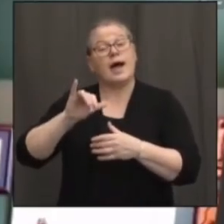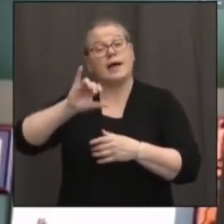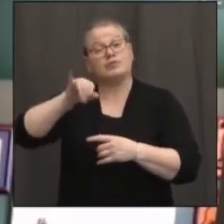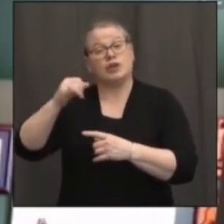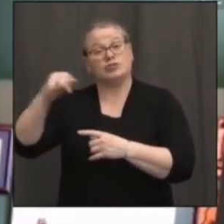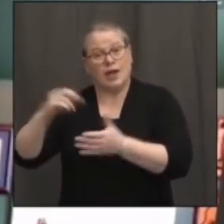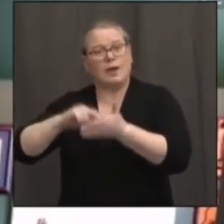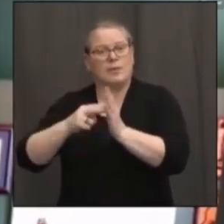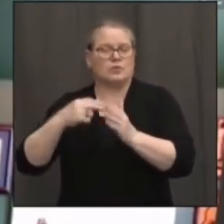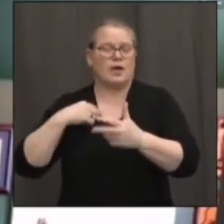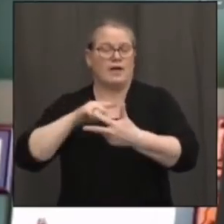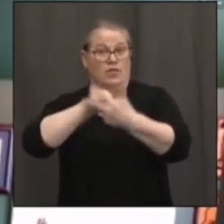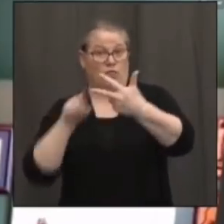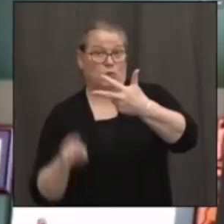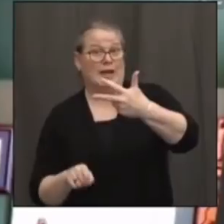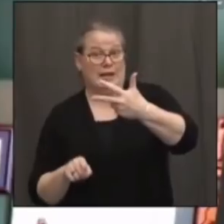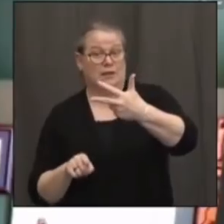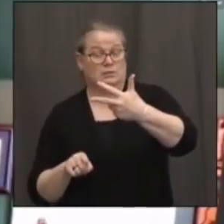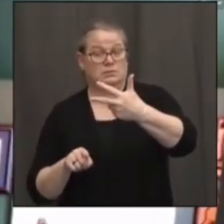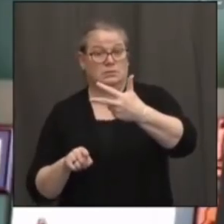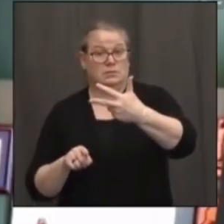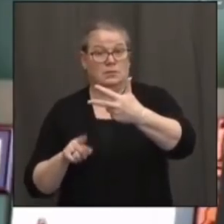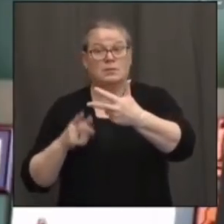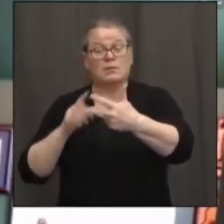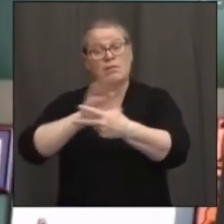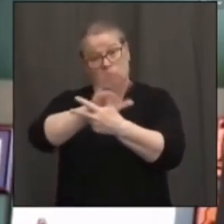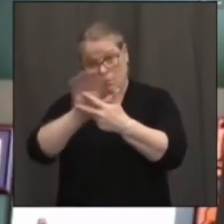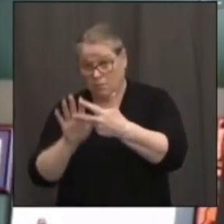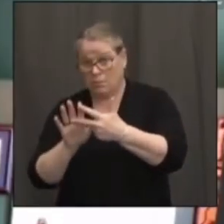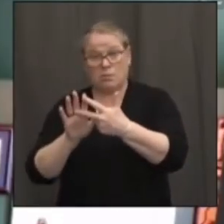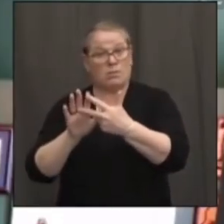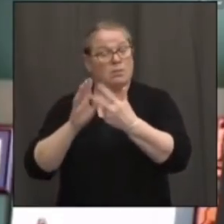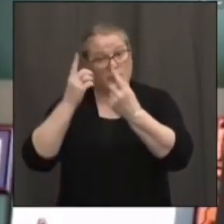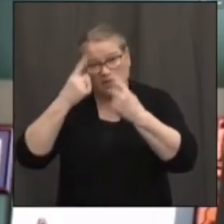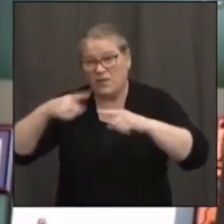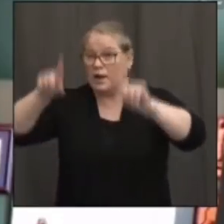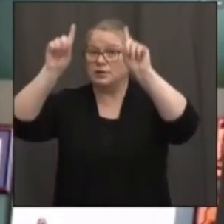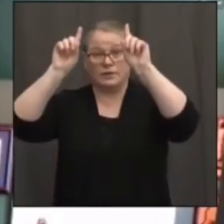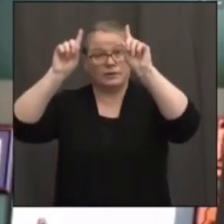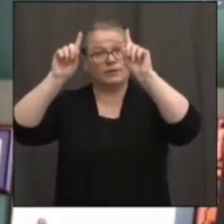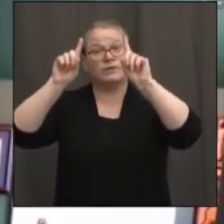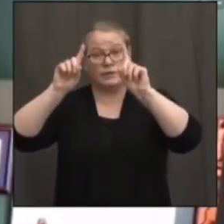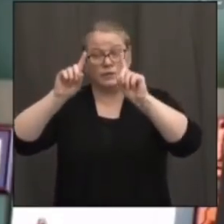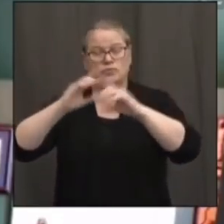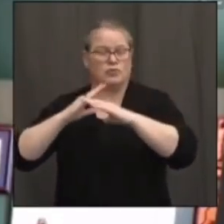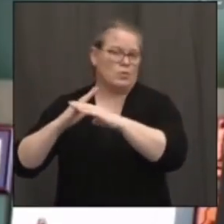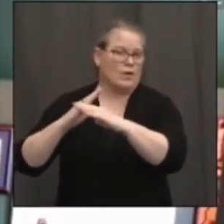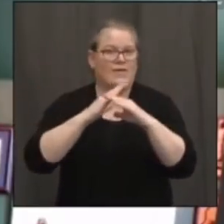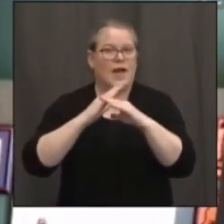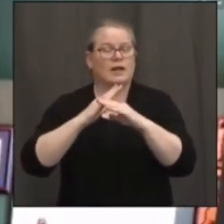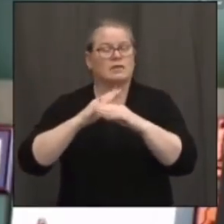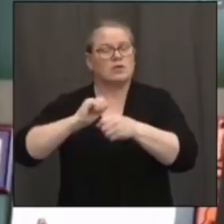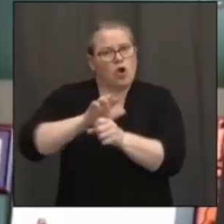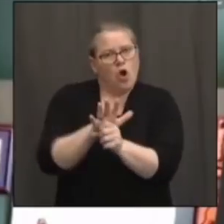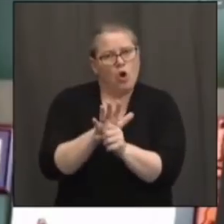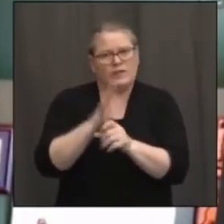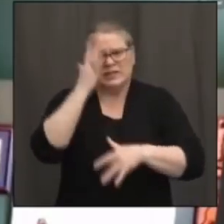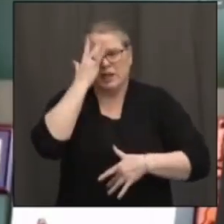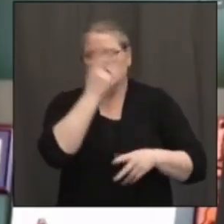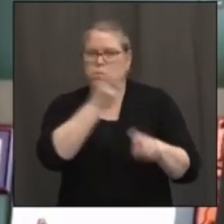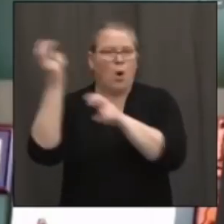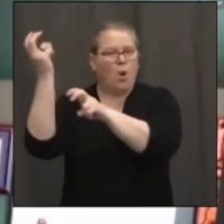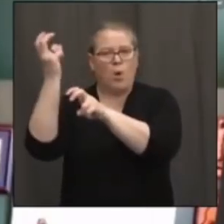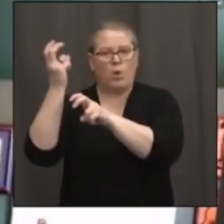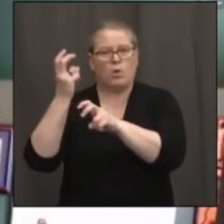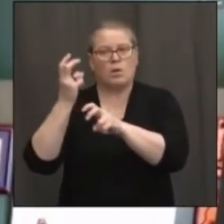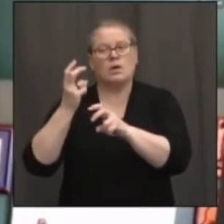3 vaccines, all of which are highly effective at preventing those severe outcomes of COVID-19 that